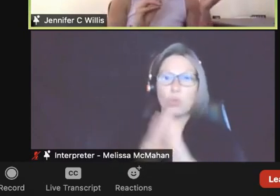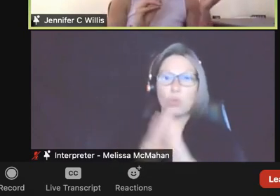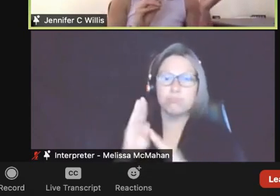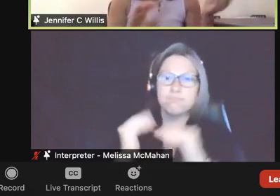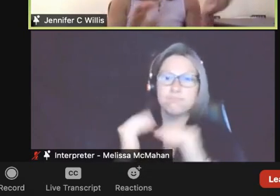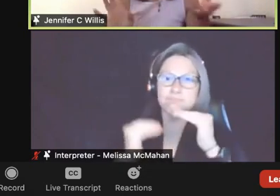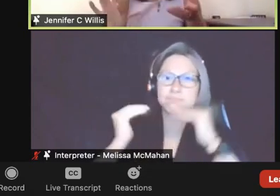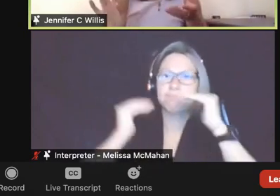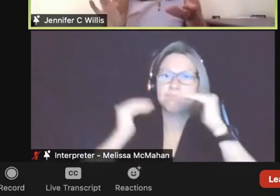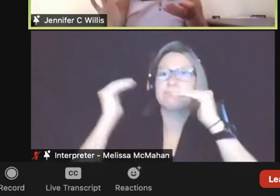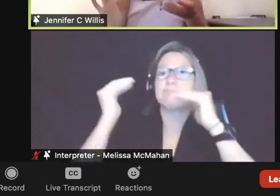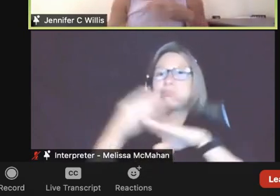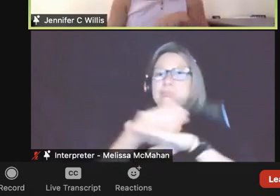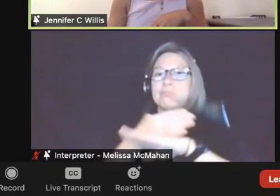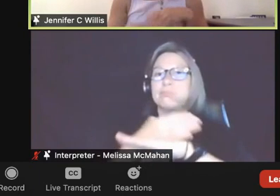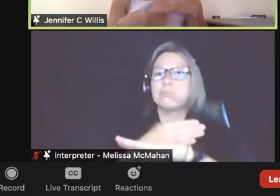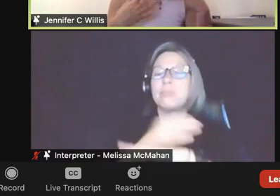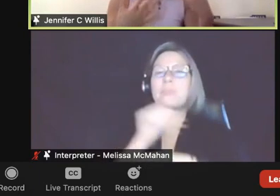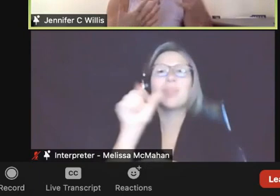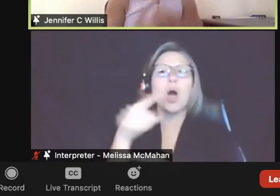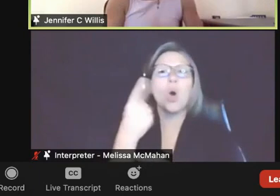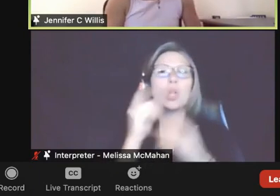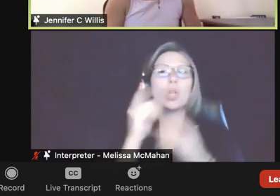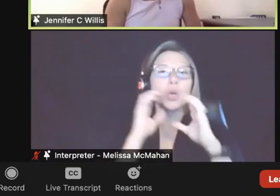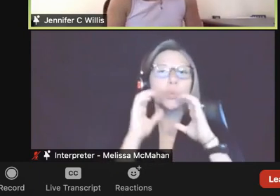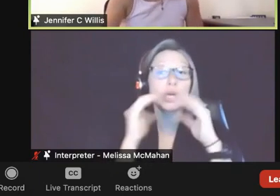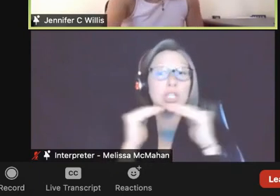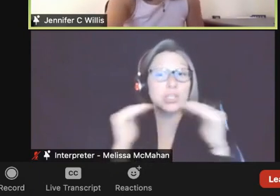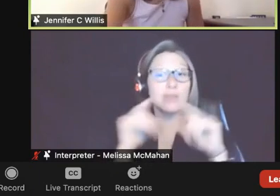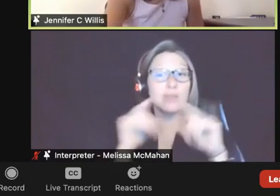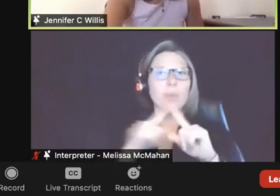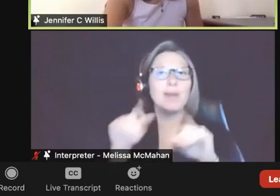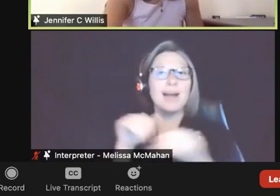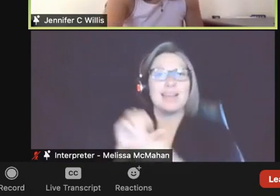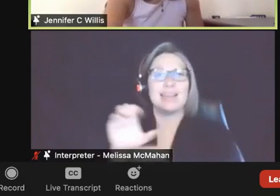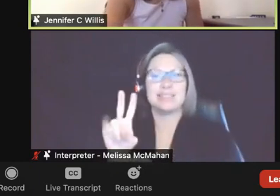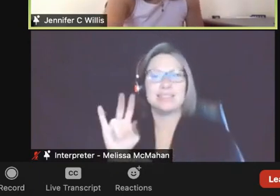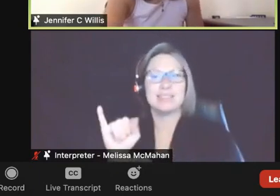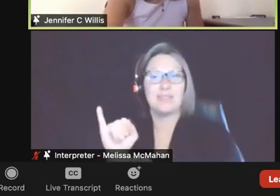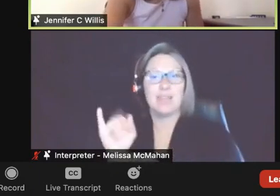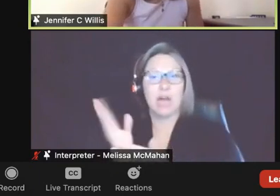only in their communication level, but also in the CVI range.